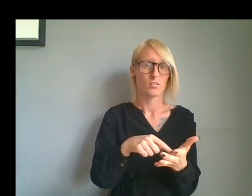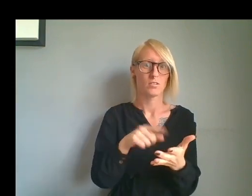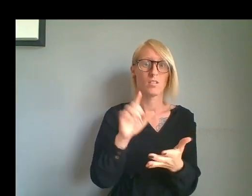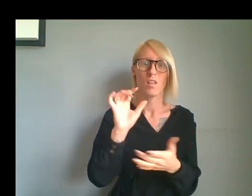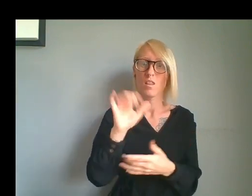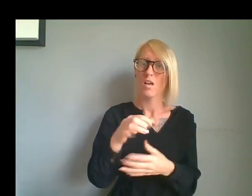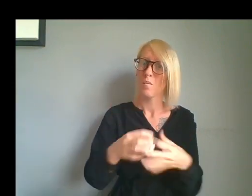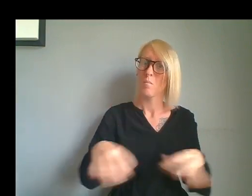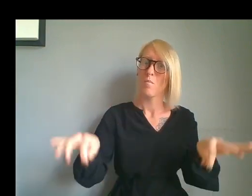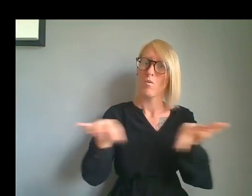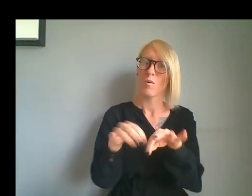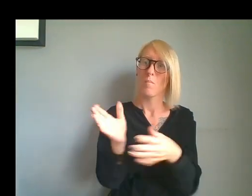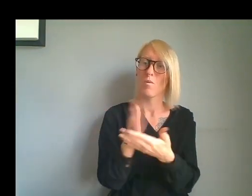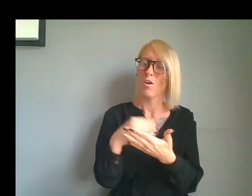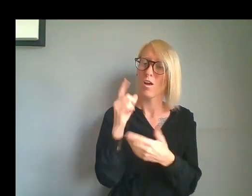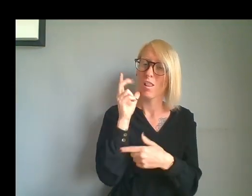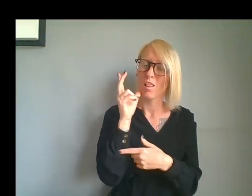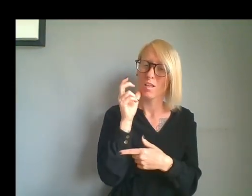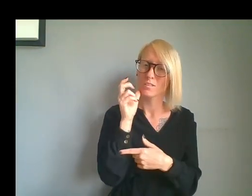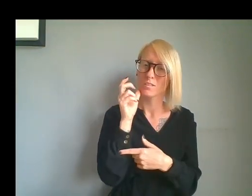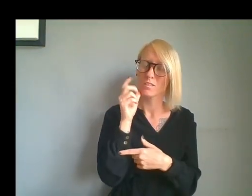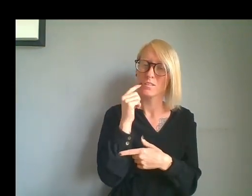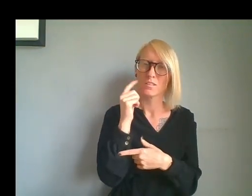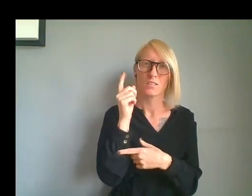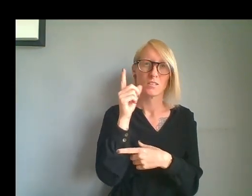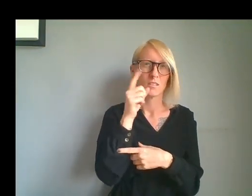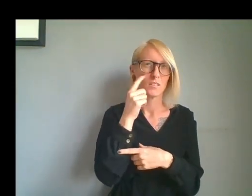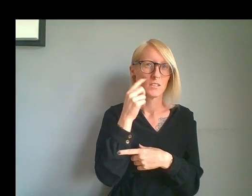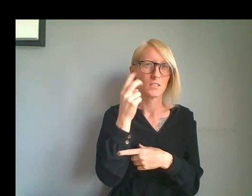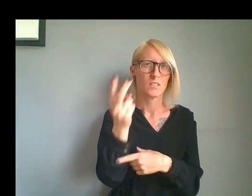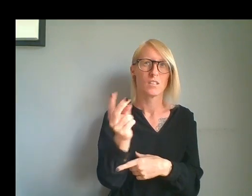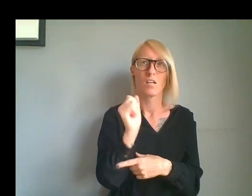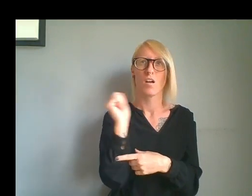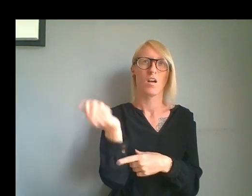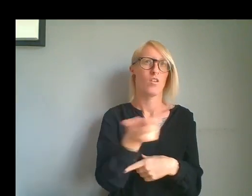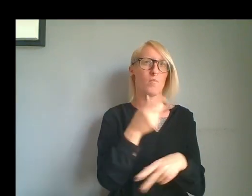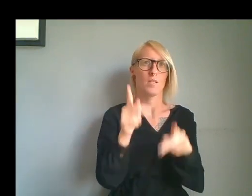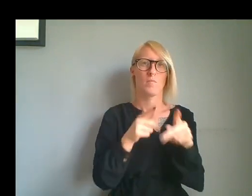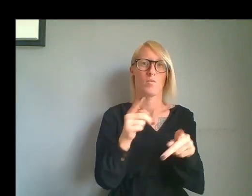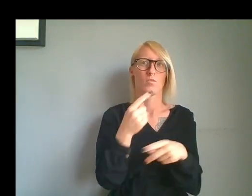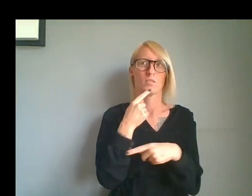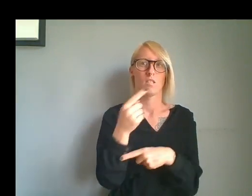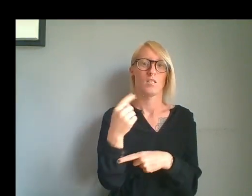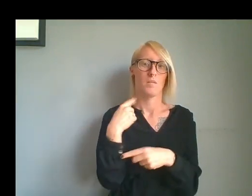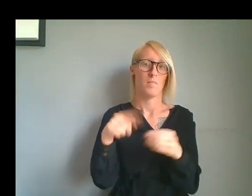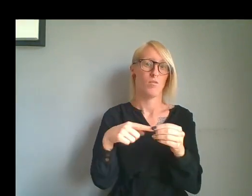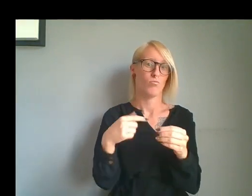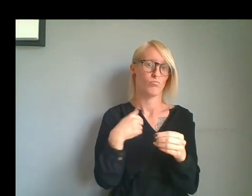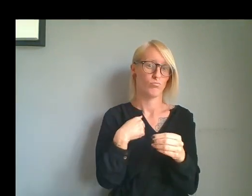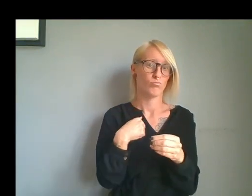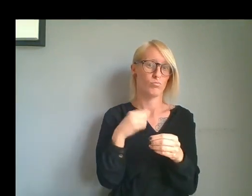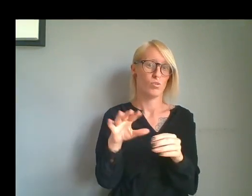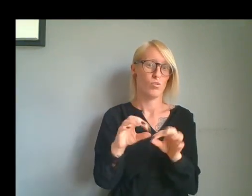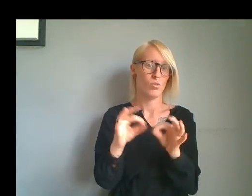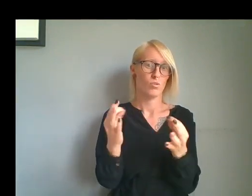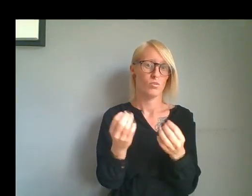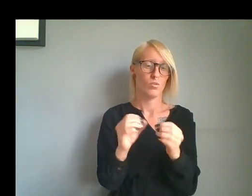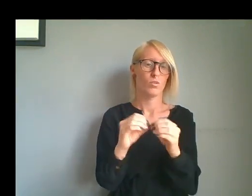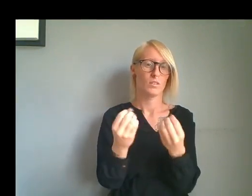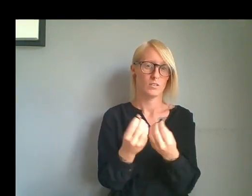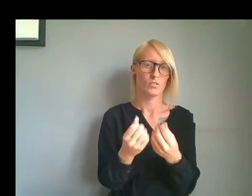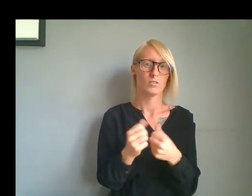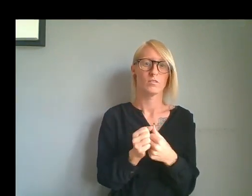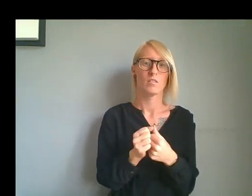an important part of listening, is seeing what people are saying about you. I also have an additional alert I put one